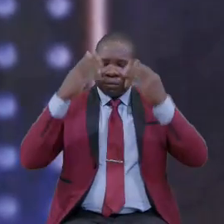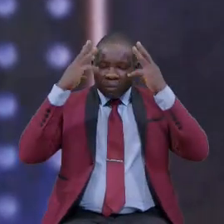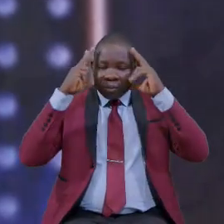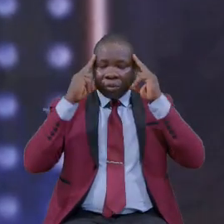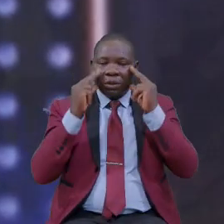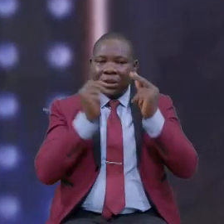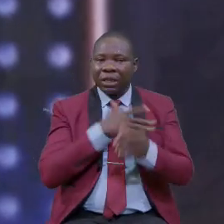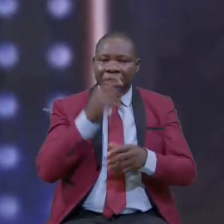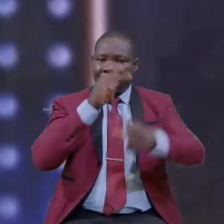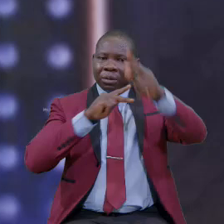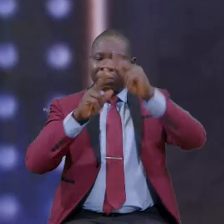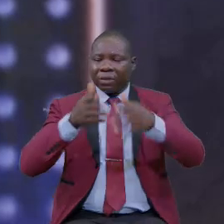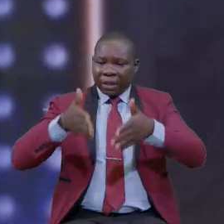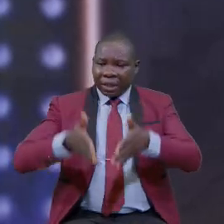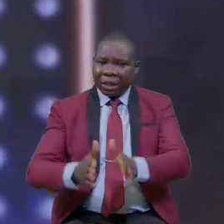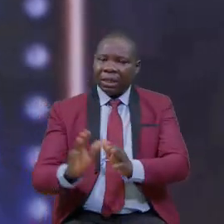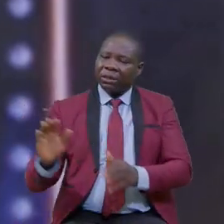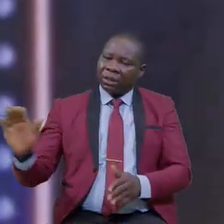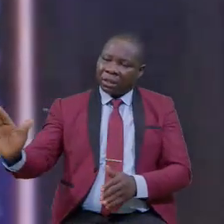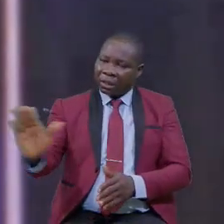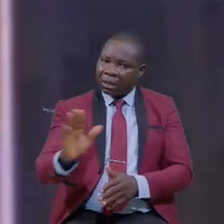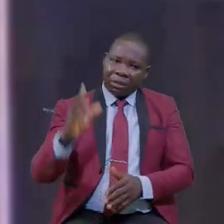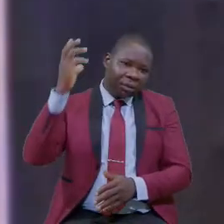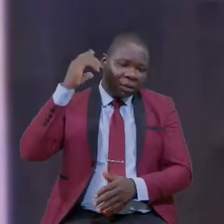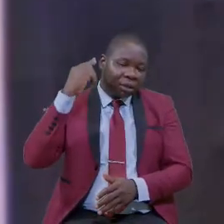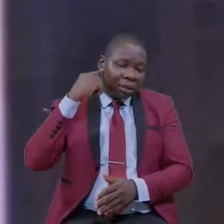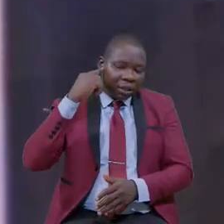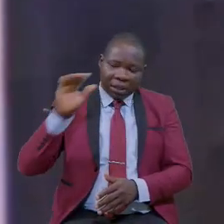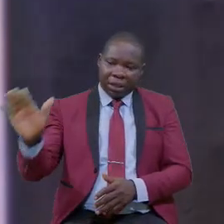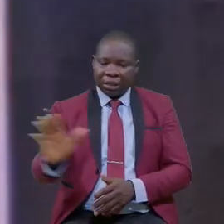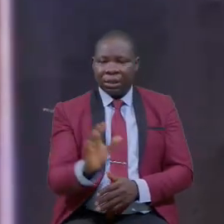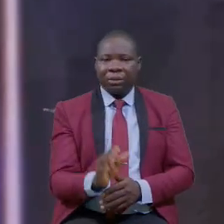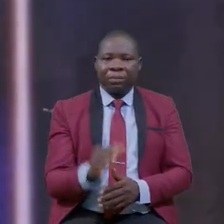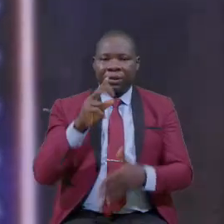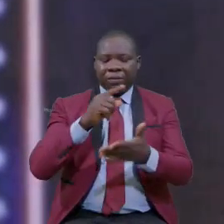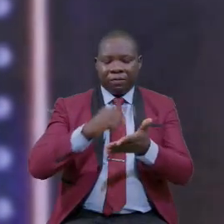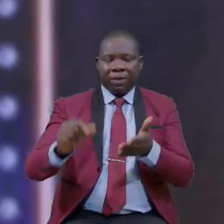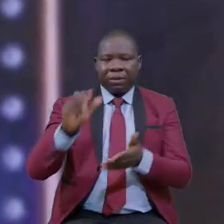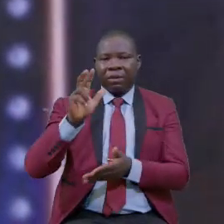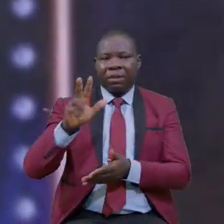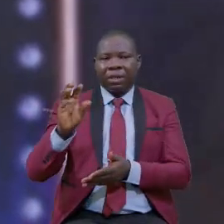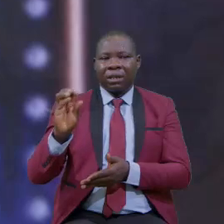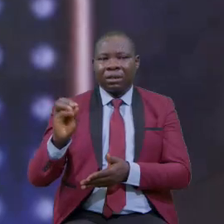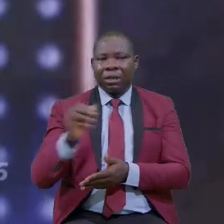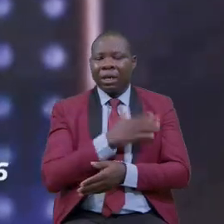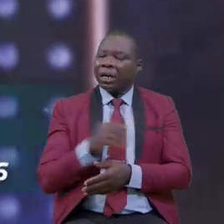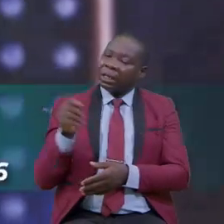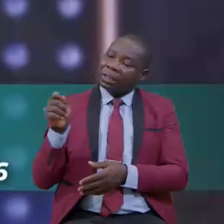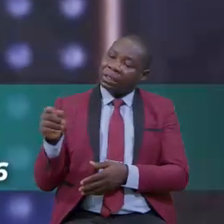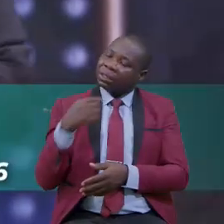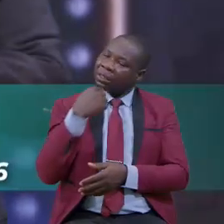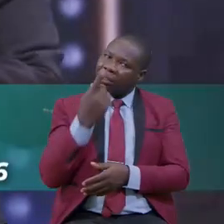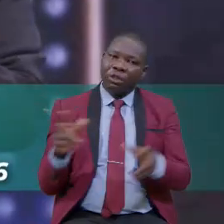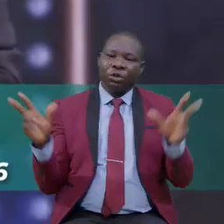them hear them in verse 30 in verse 30 says and he said n you